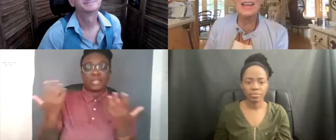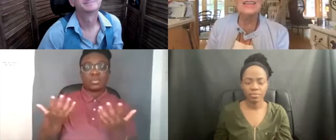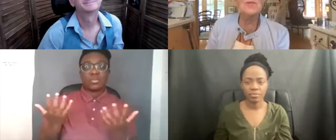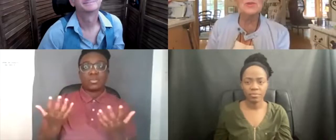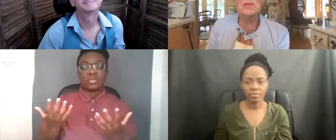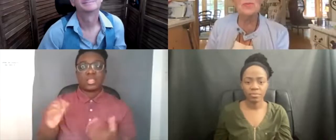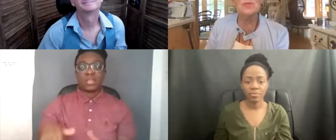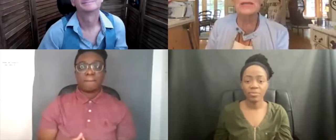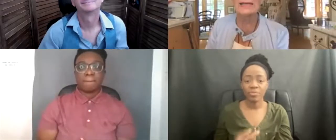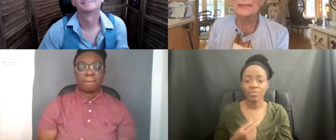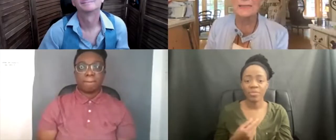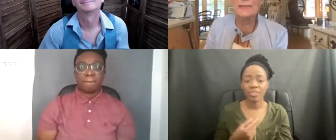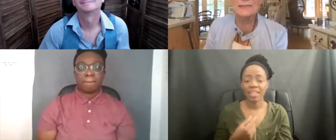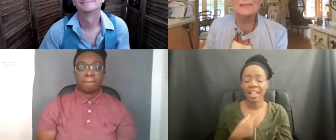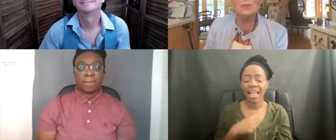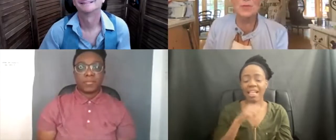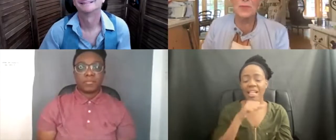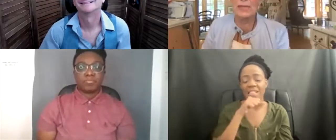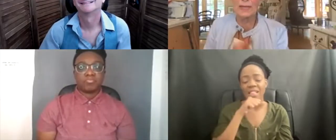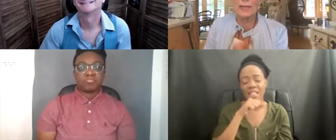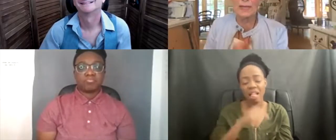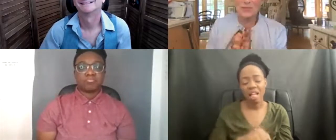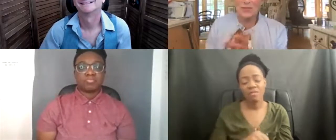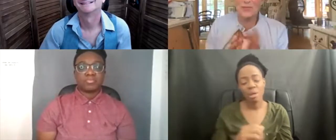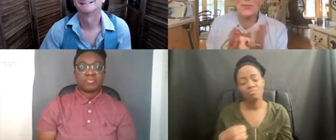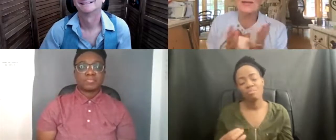I love to be flooded with